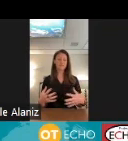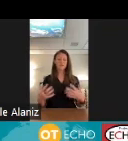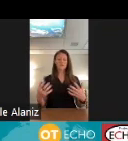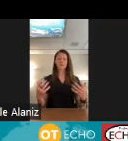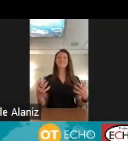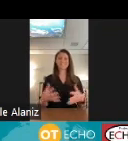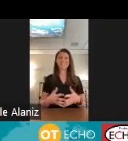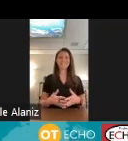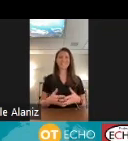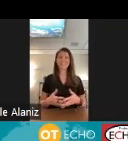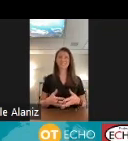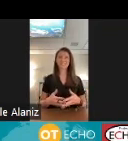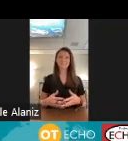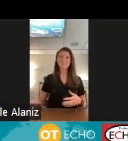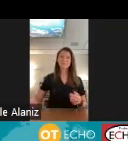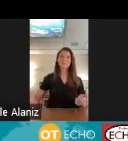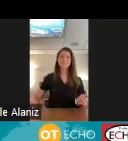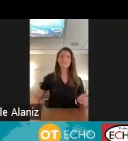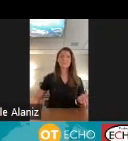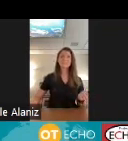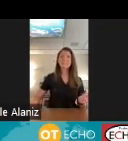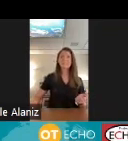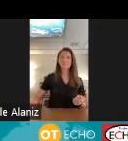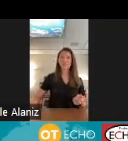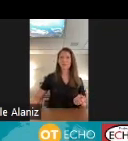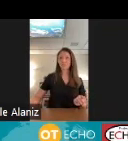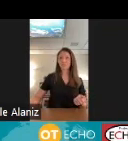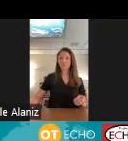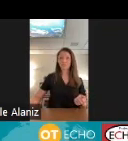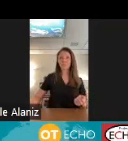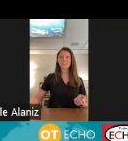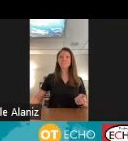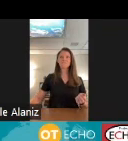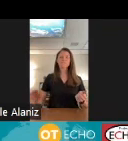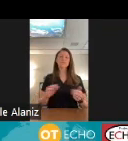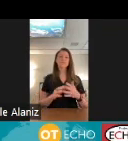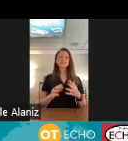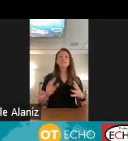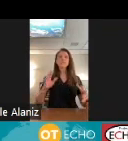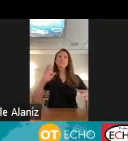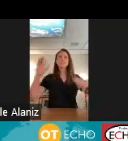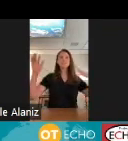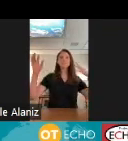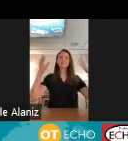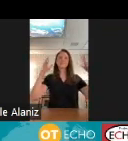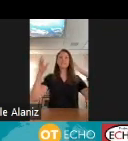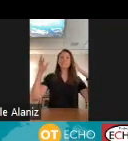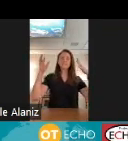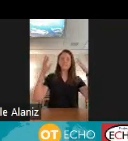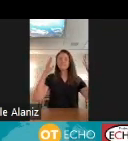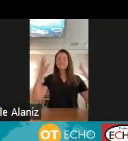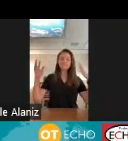skill for sustained attention. Next up, let's talk about working memory. Working memory is your ability